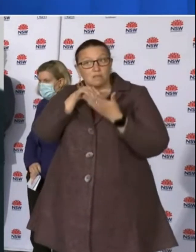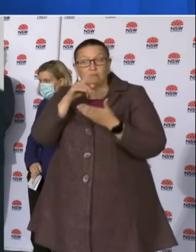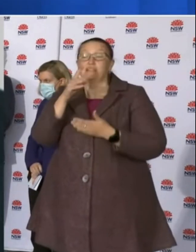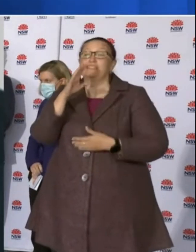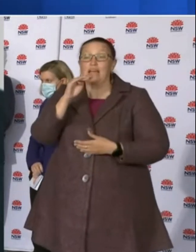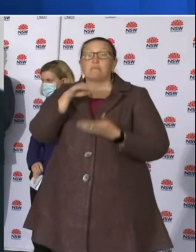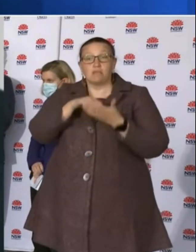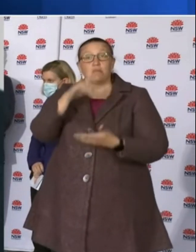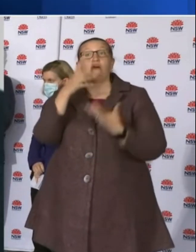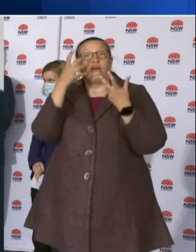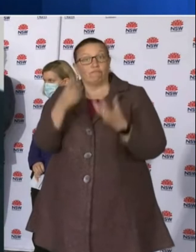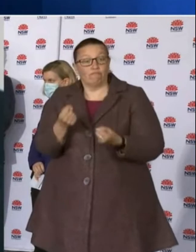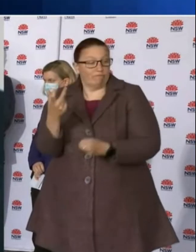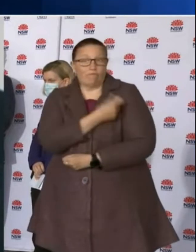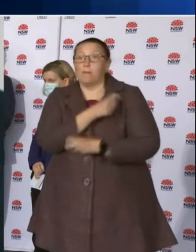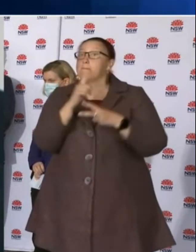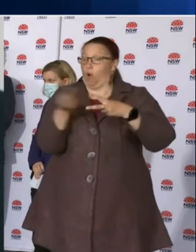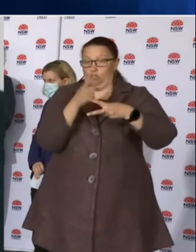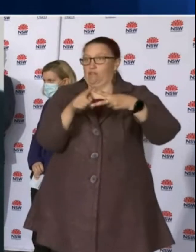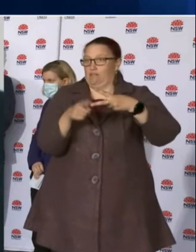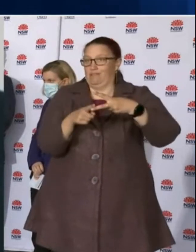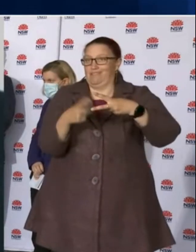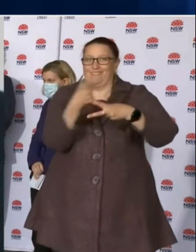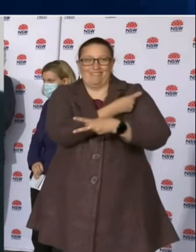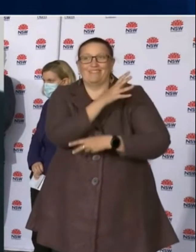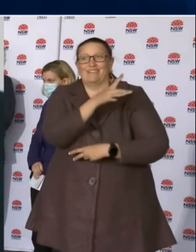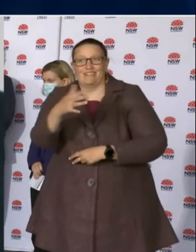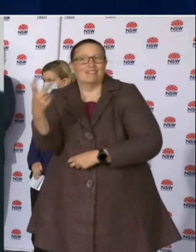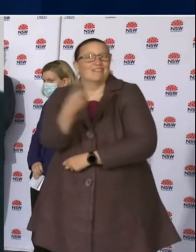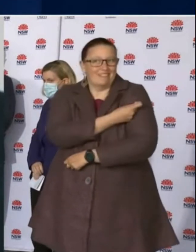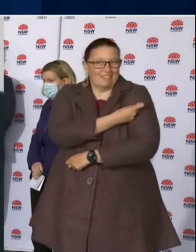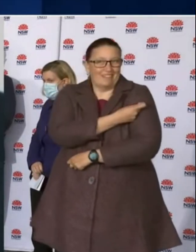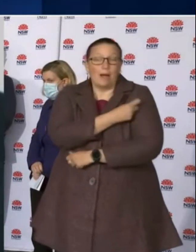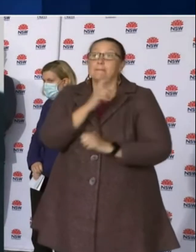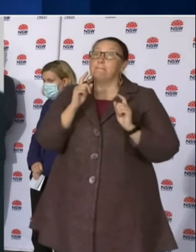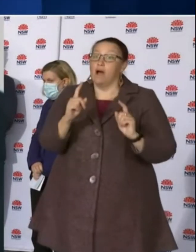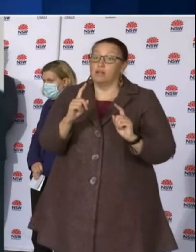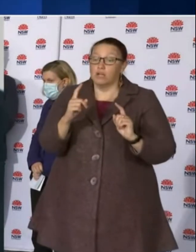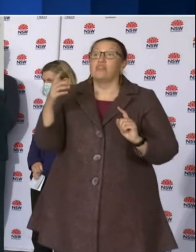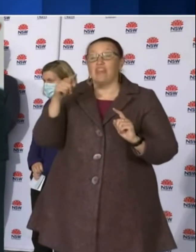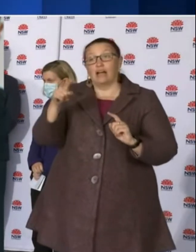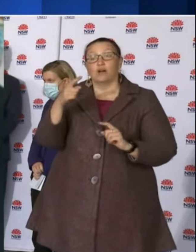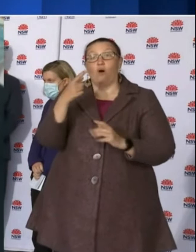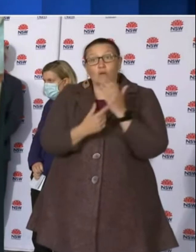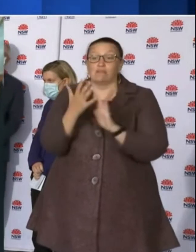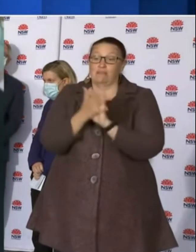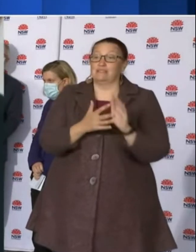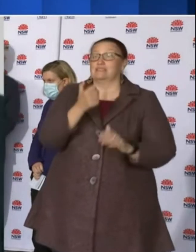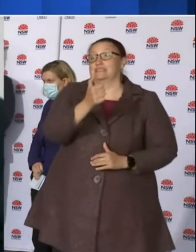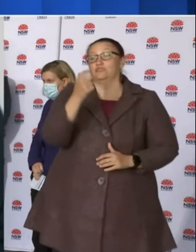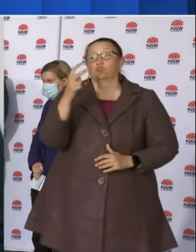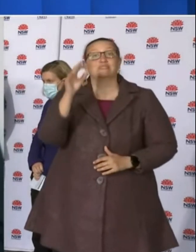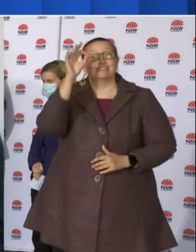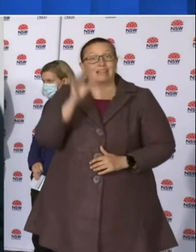up and living freely. But if there are, which again equates to about 62% of the population in total. So I want to make that point. 80% of the